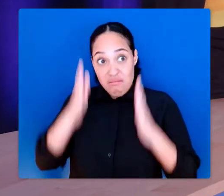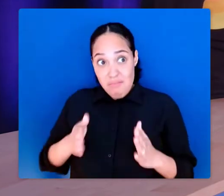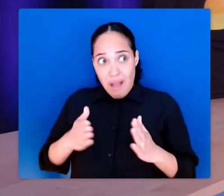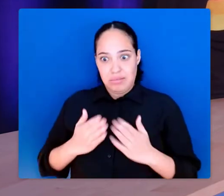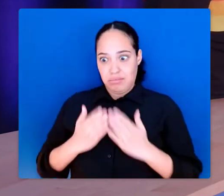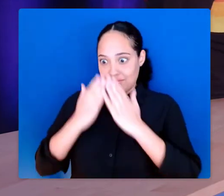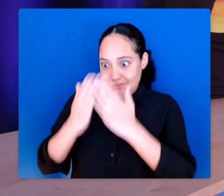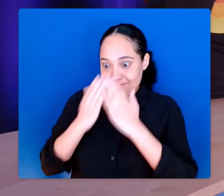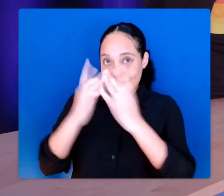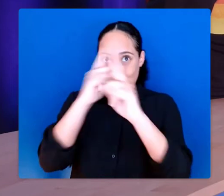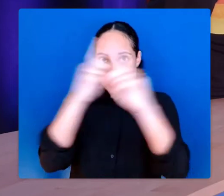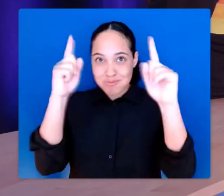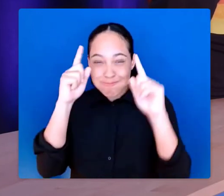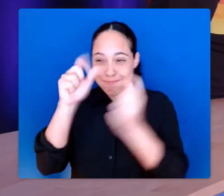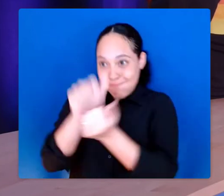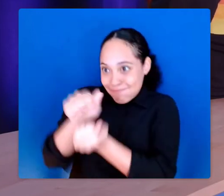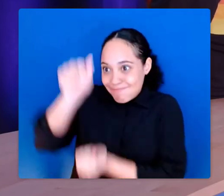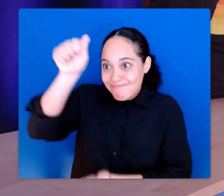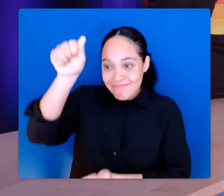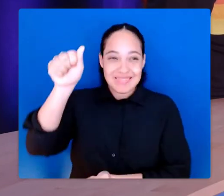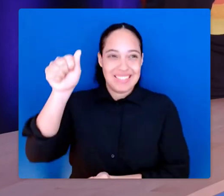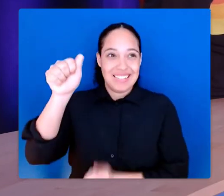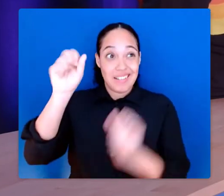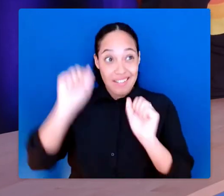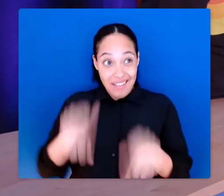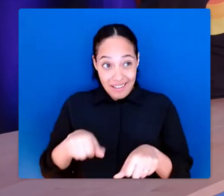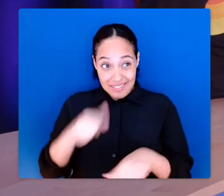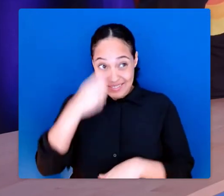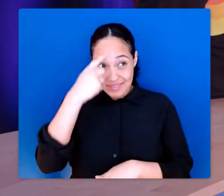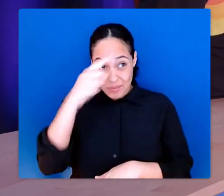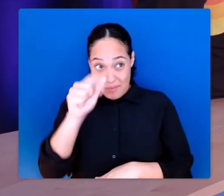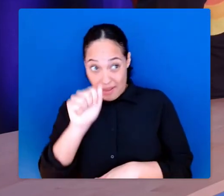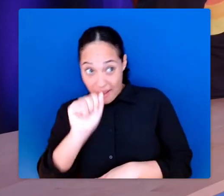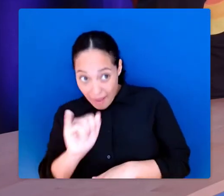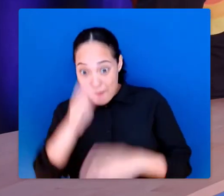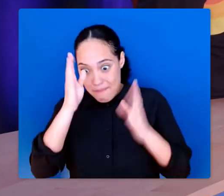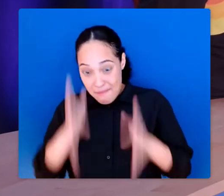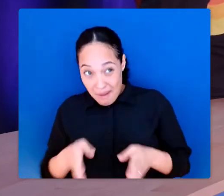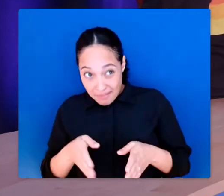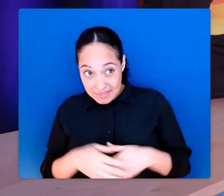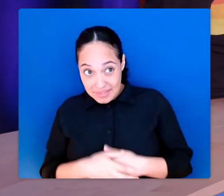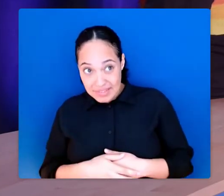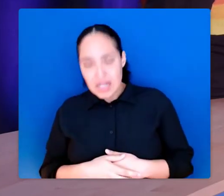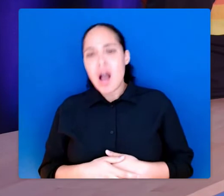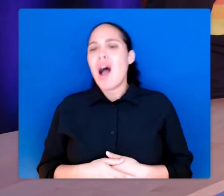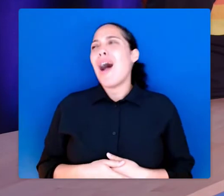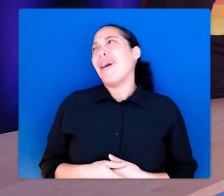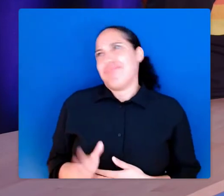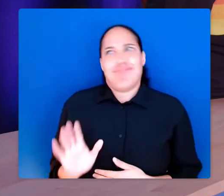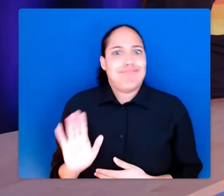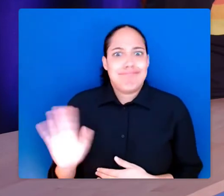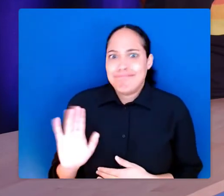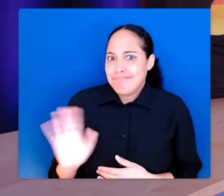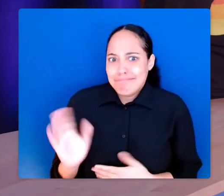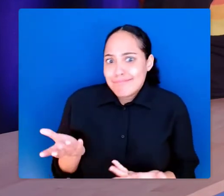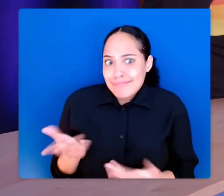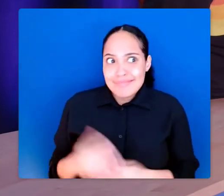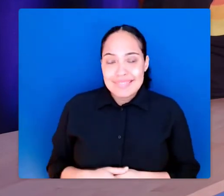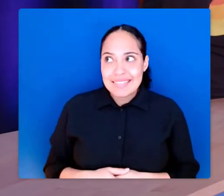Where do you start? Right. So See, actually, that is